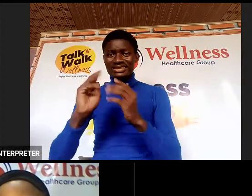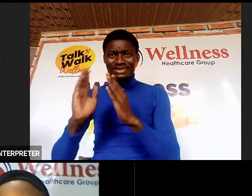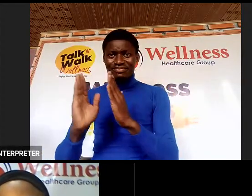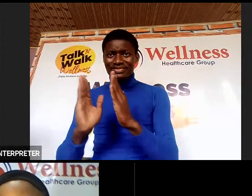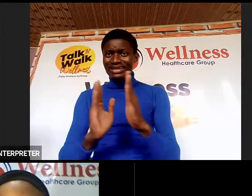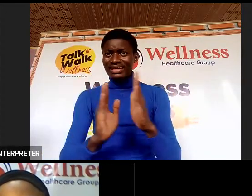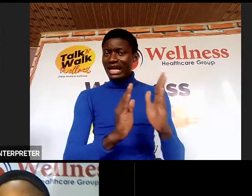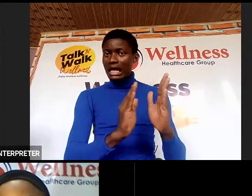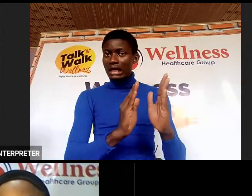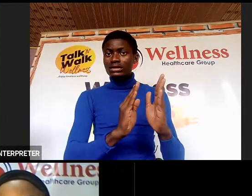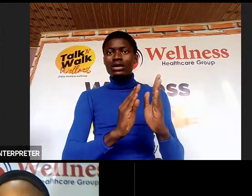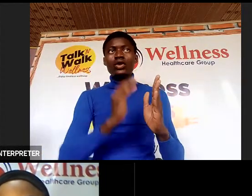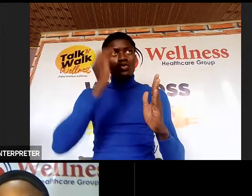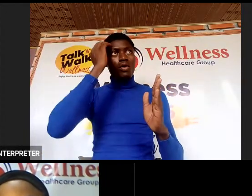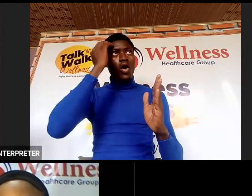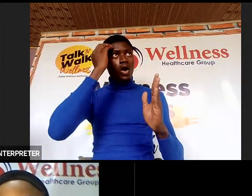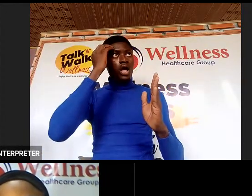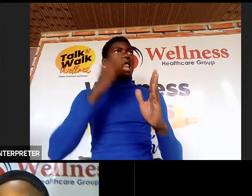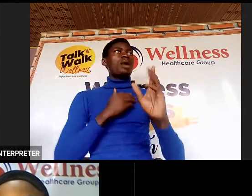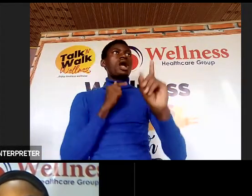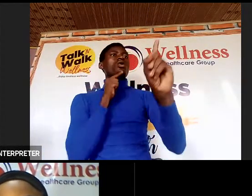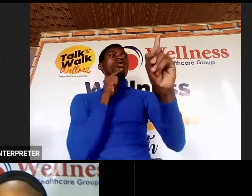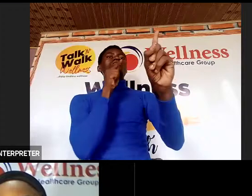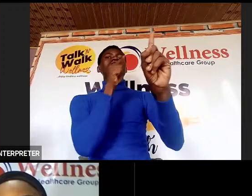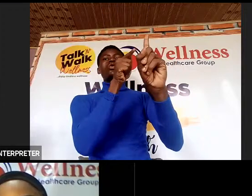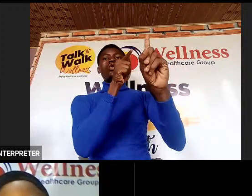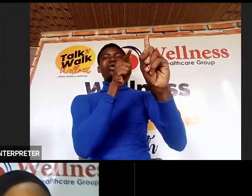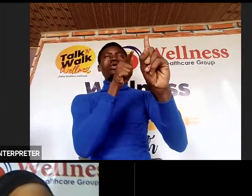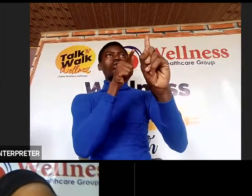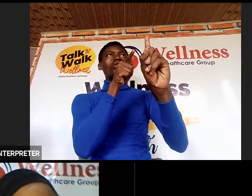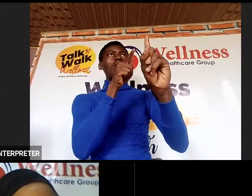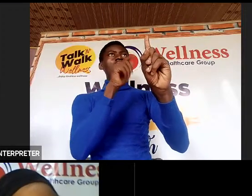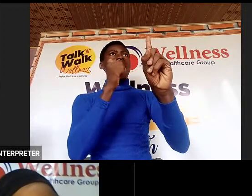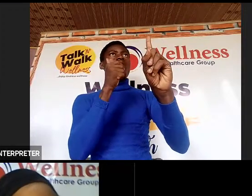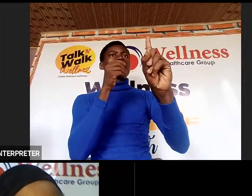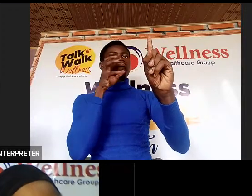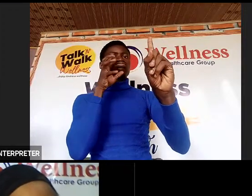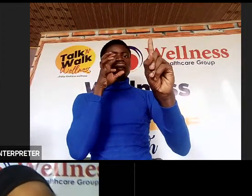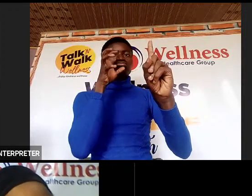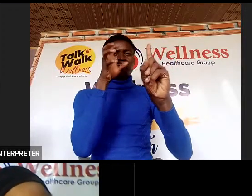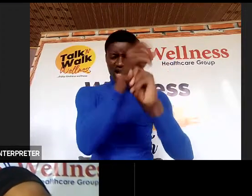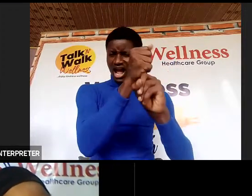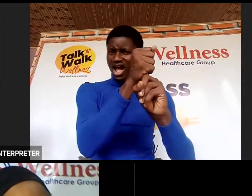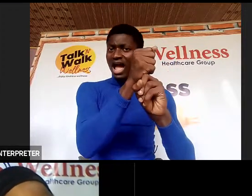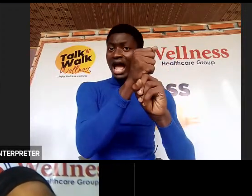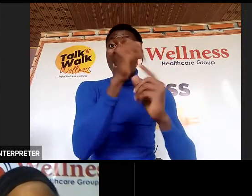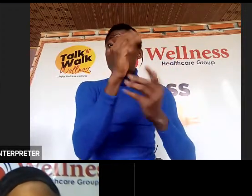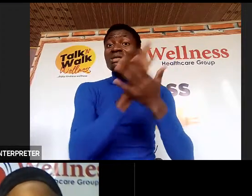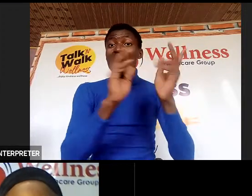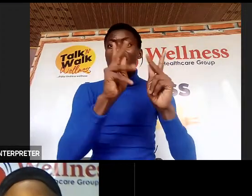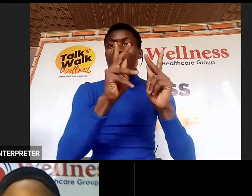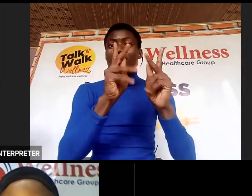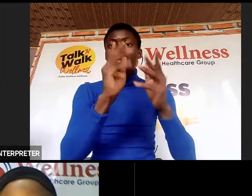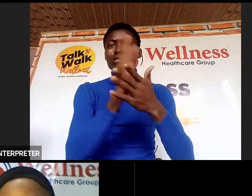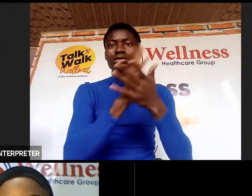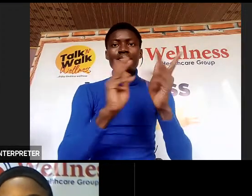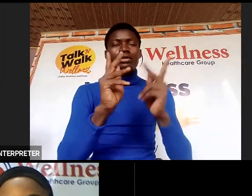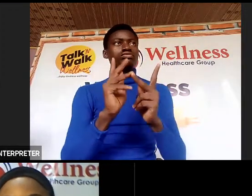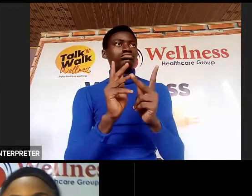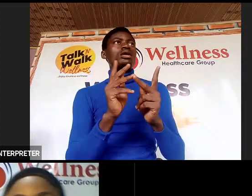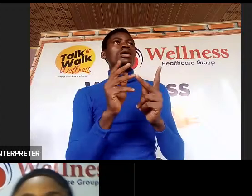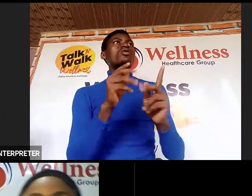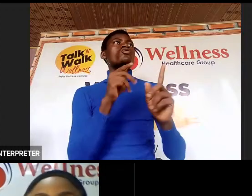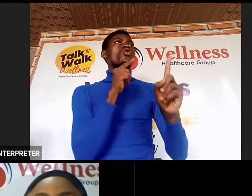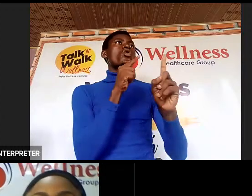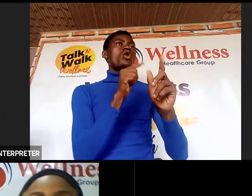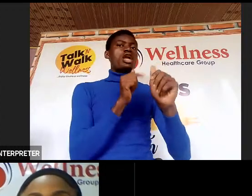people. Some people their own goal might be A, another person's goal might be depending on the stage they are in life. For